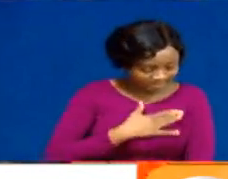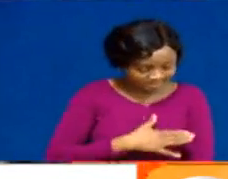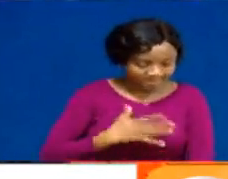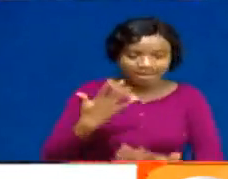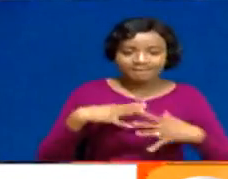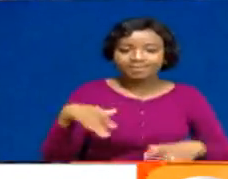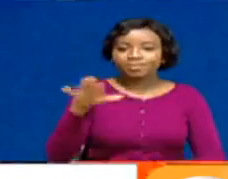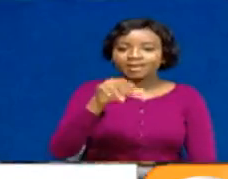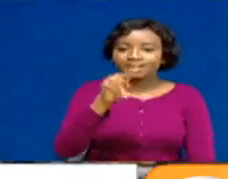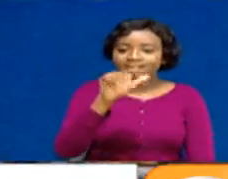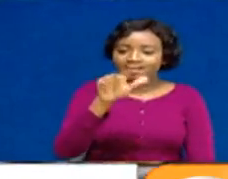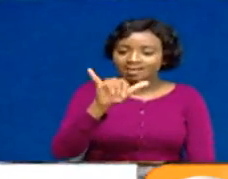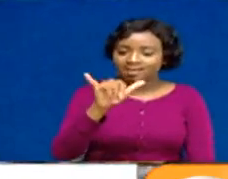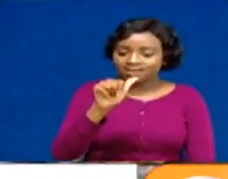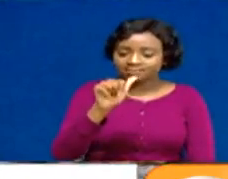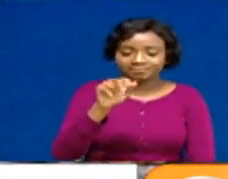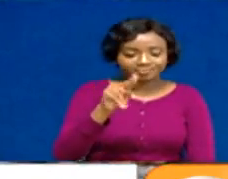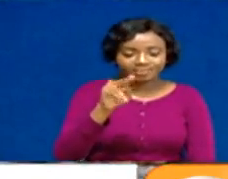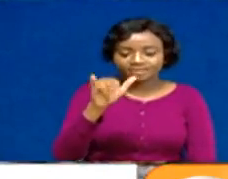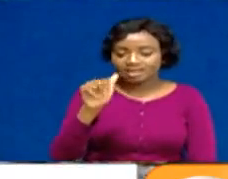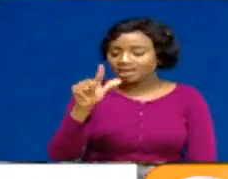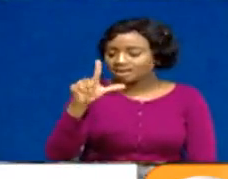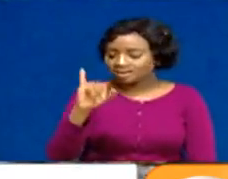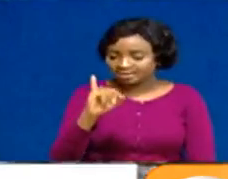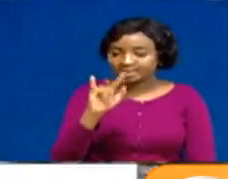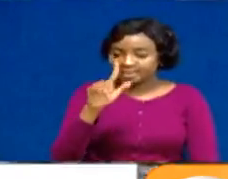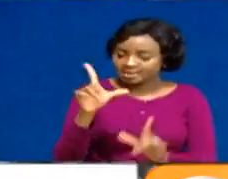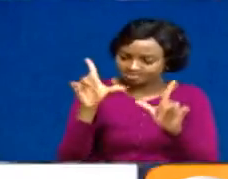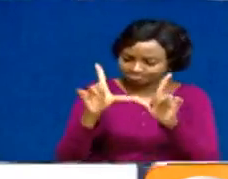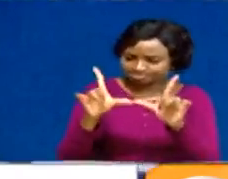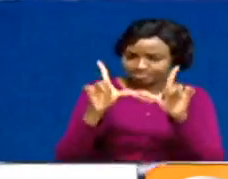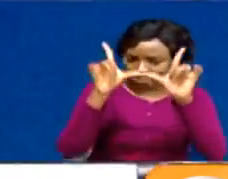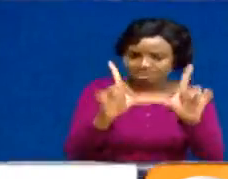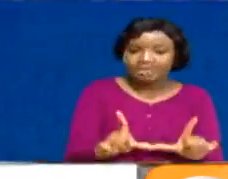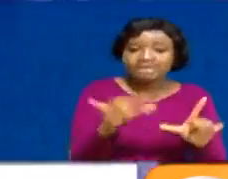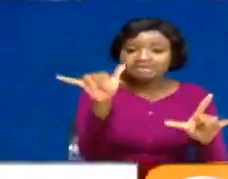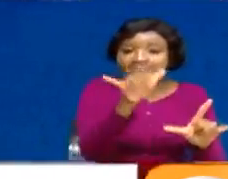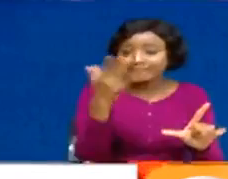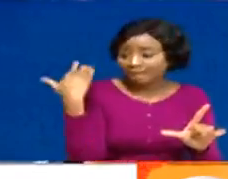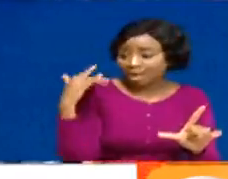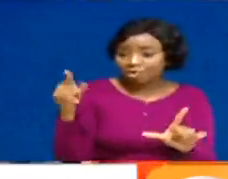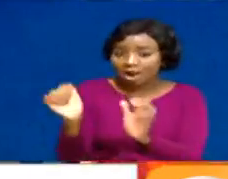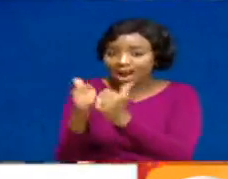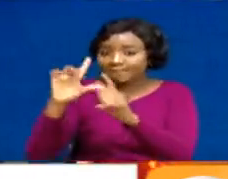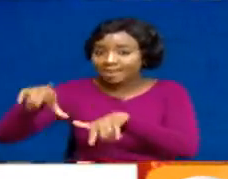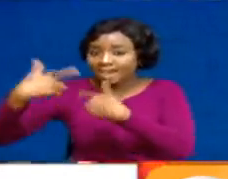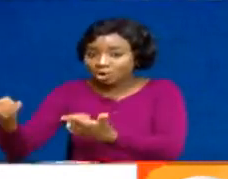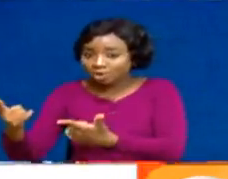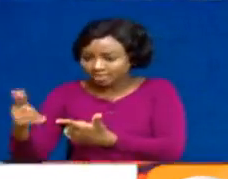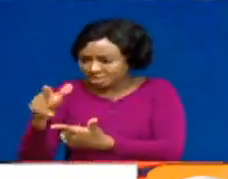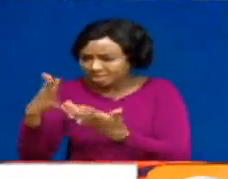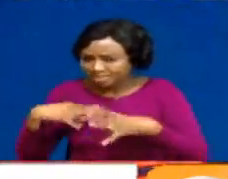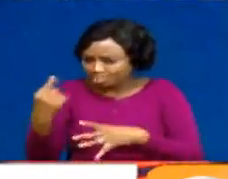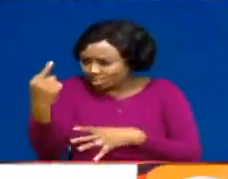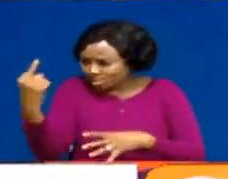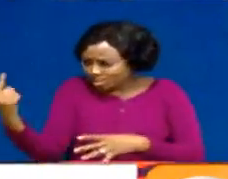wetu wa Nyali wapatiwe title deal, kwa sababu wafanyiwe kama vile walifanyiwa watu wa maeneo ya Likoni wa Itiki.